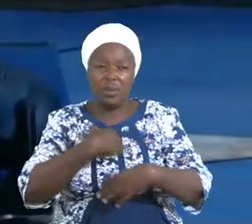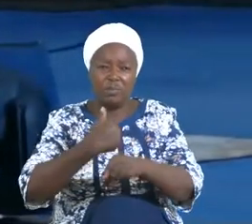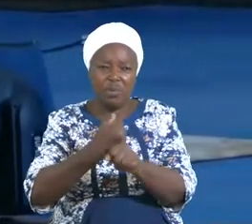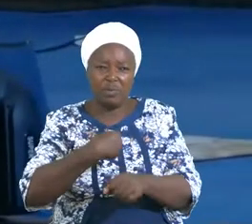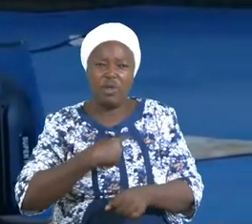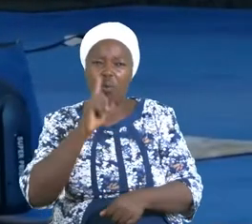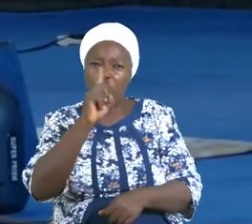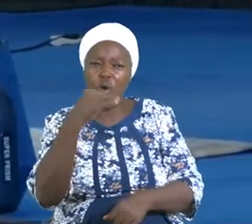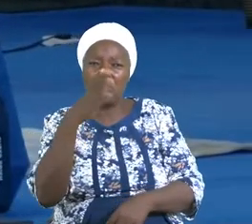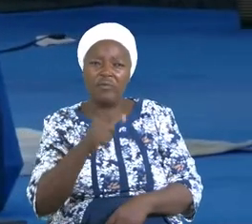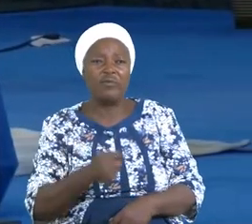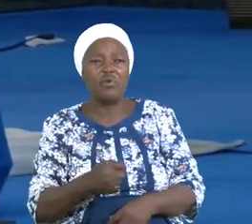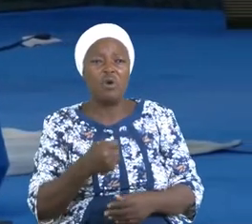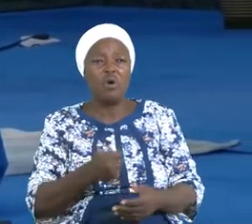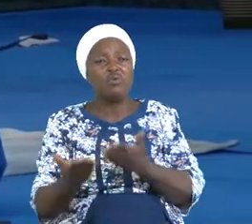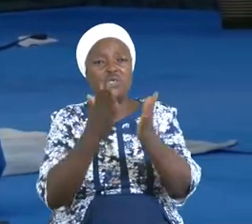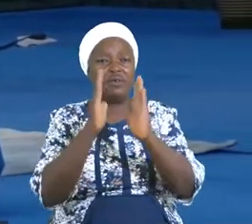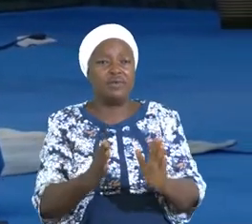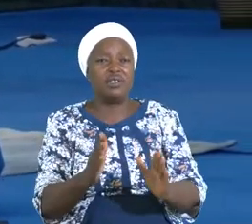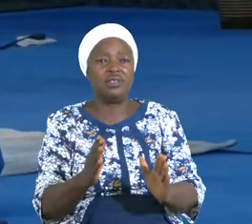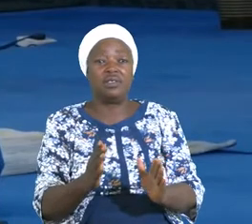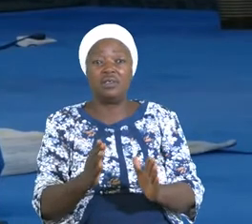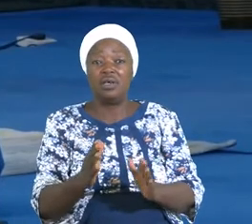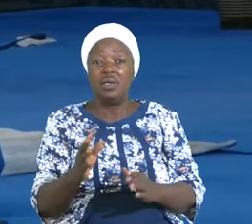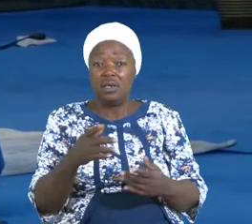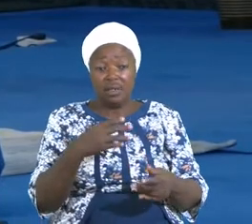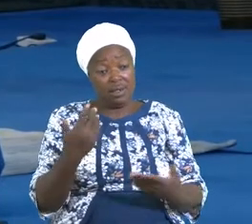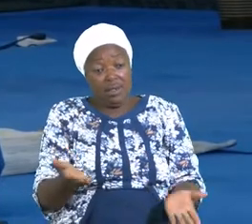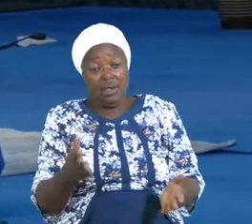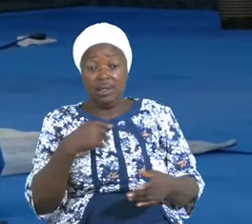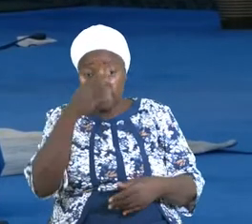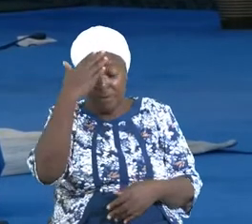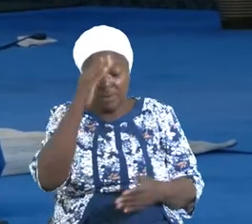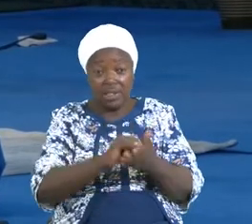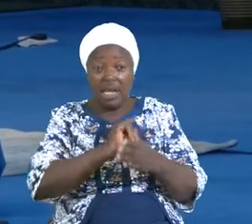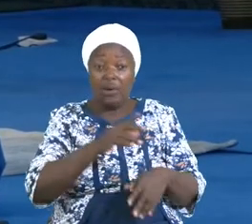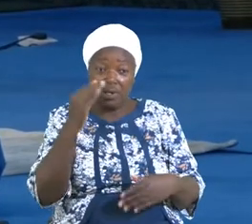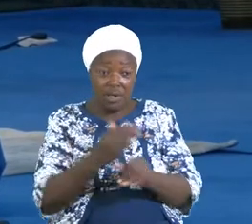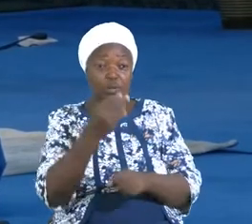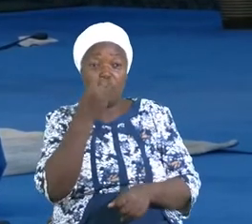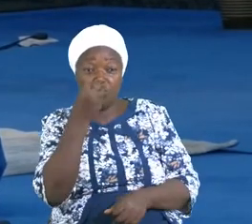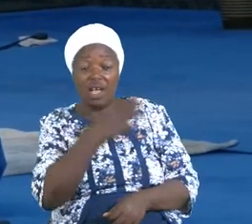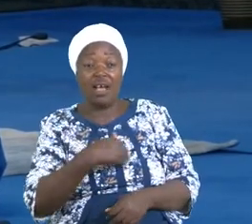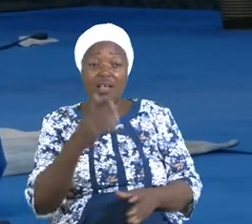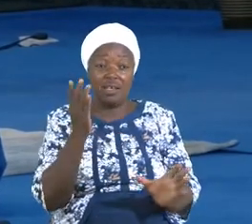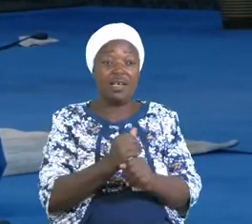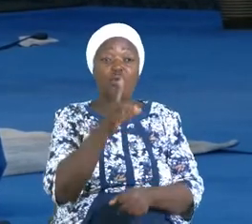hired servants. At least I'll get food, I'll get water, I'll get shelter, I'll